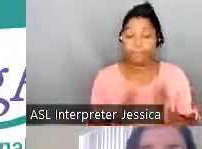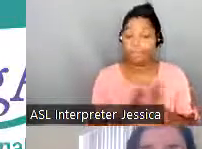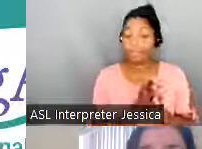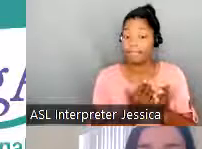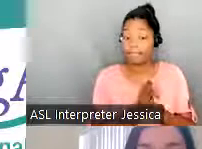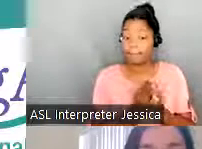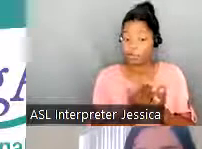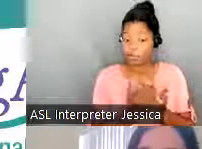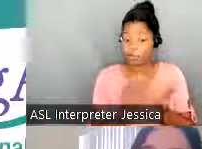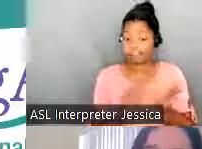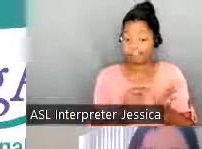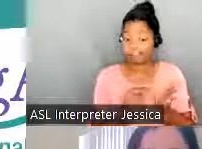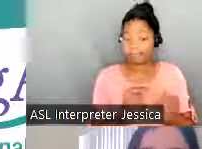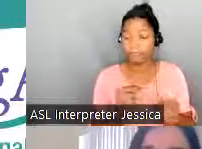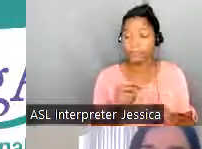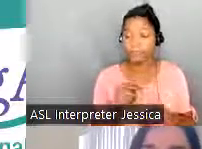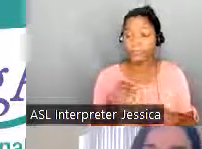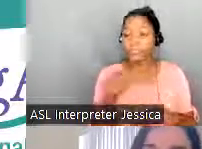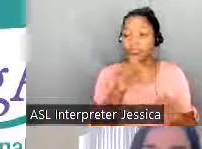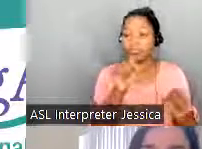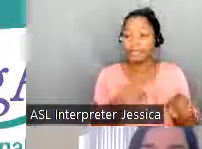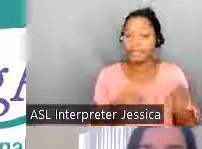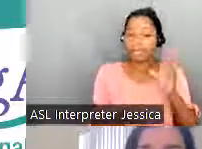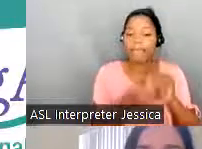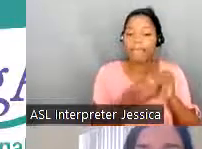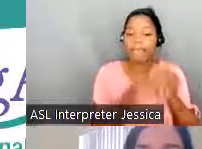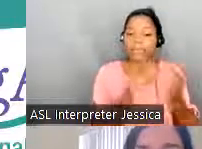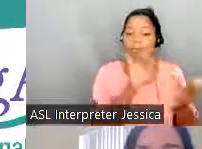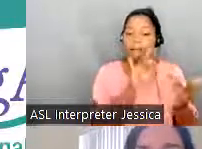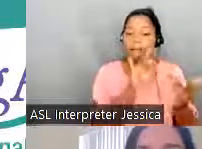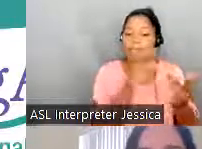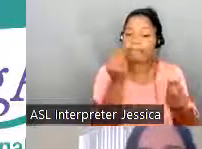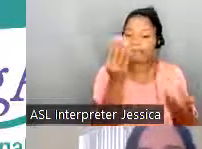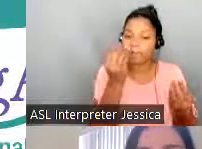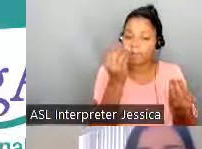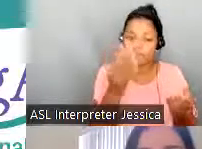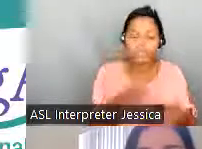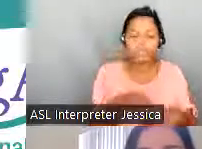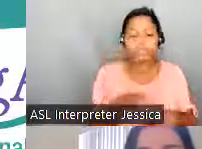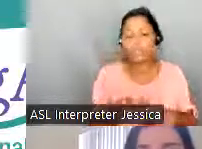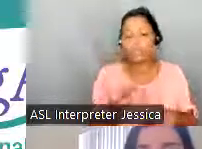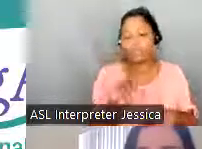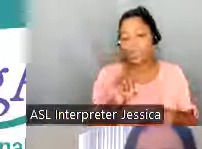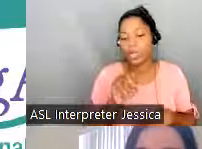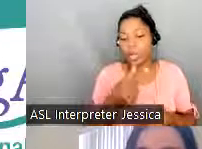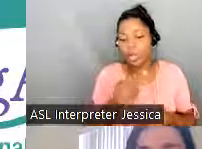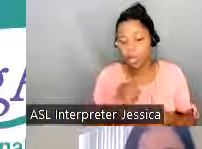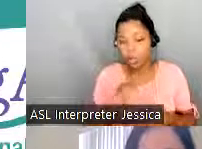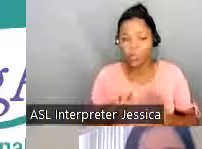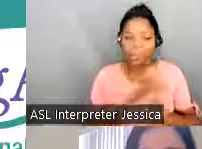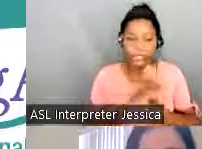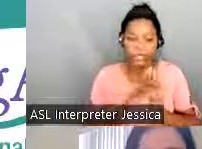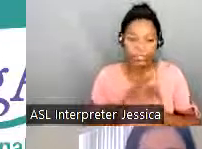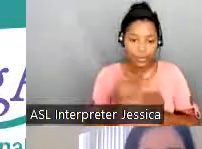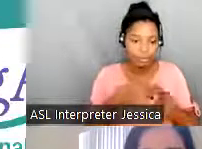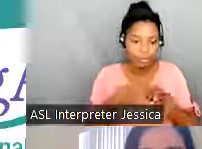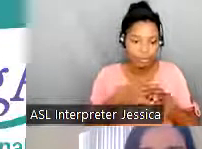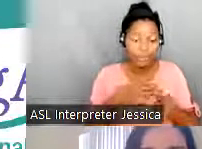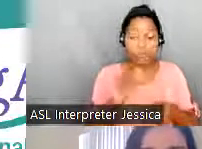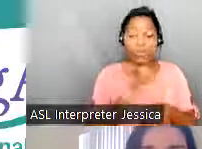co-brandable, again, so you can add your contact information, your logo before distributing, and it's also available in English and